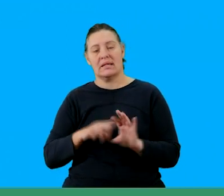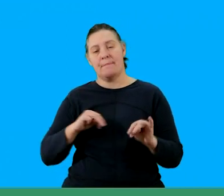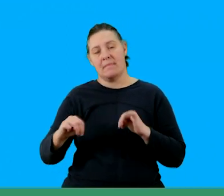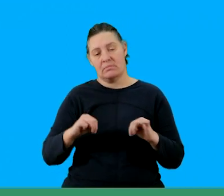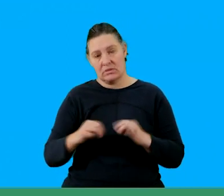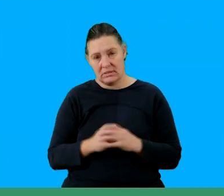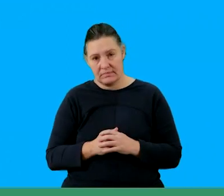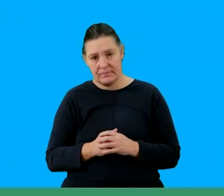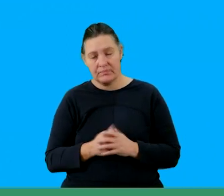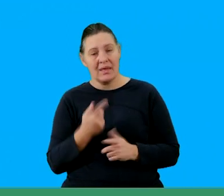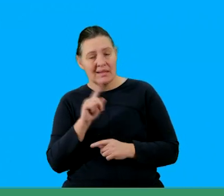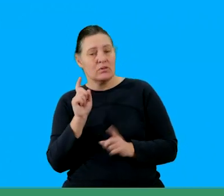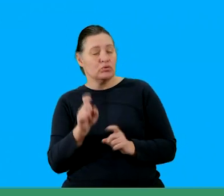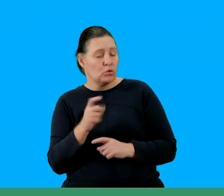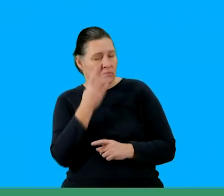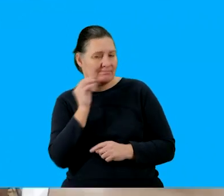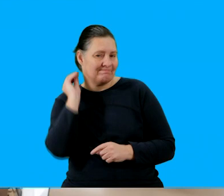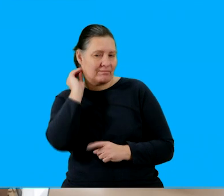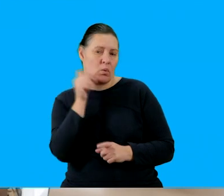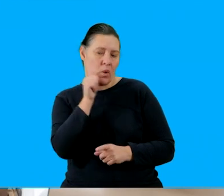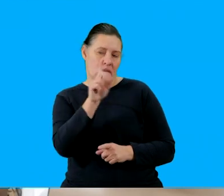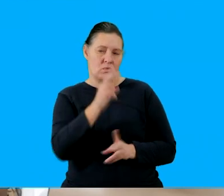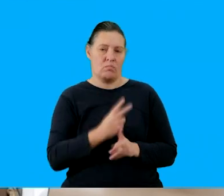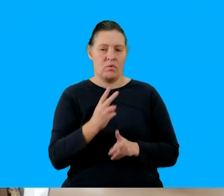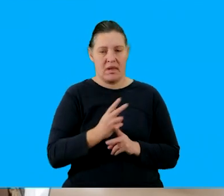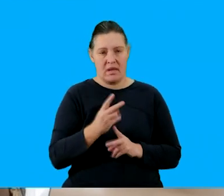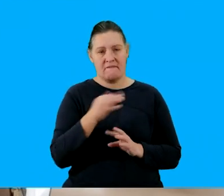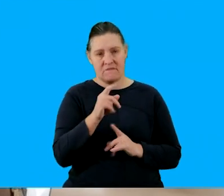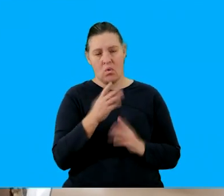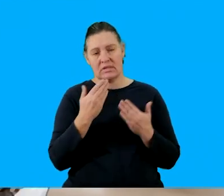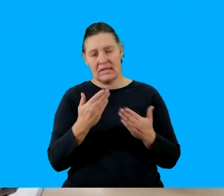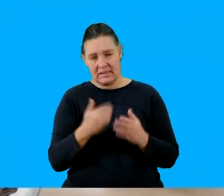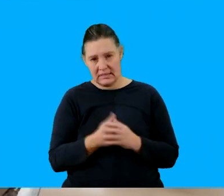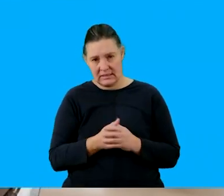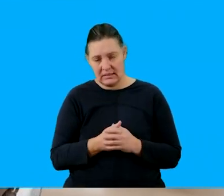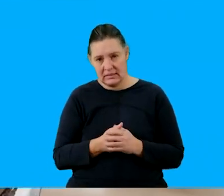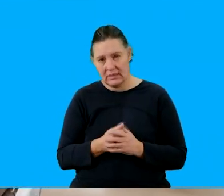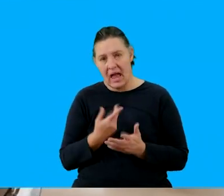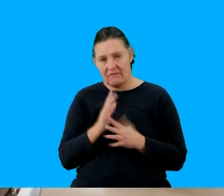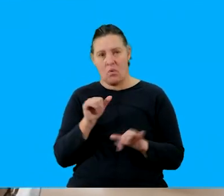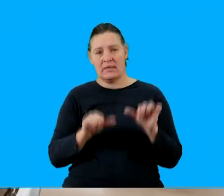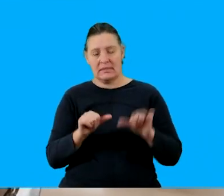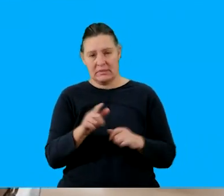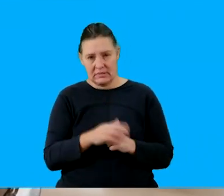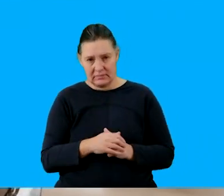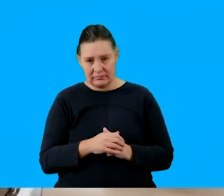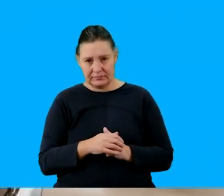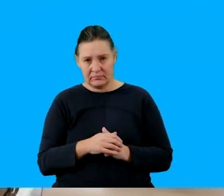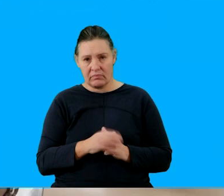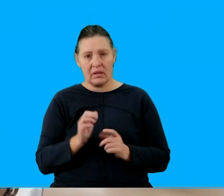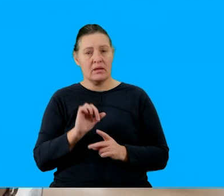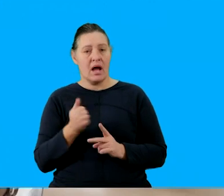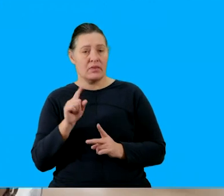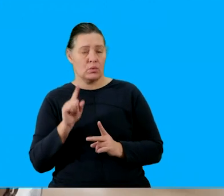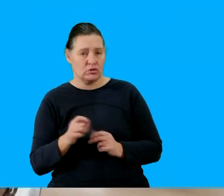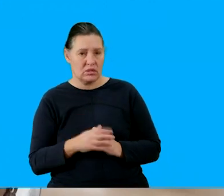quality management. So this is what you should keep in mind when you prepare for your studies and for your assessments. And